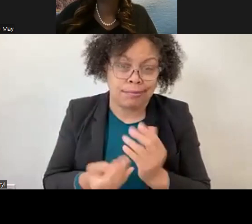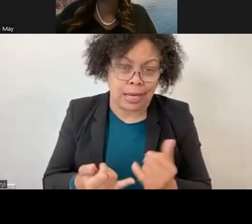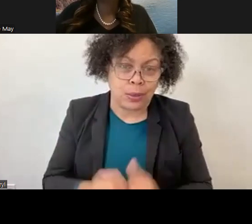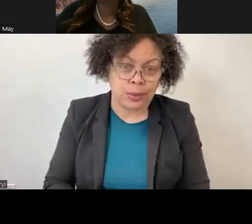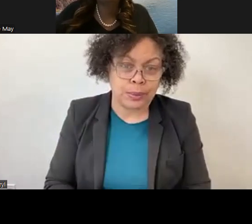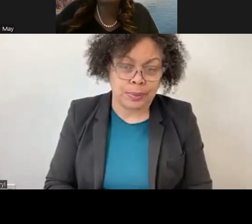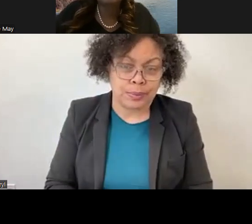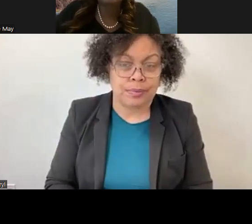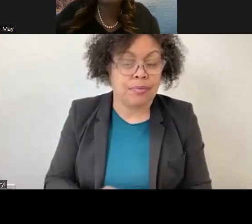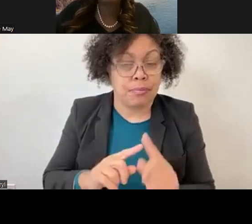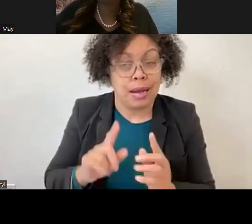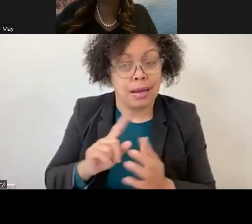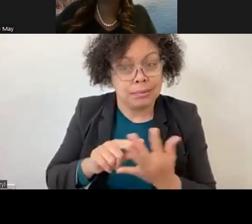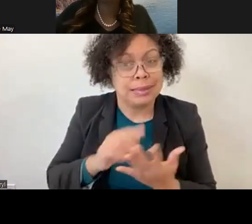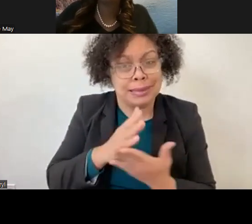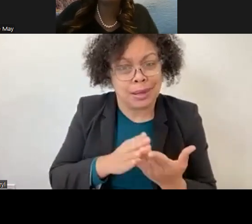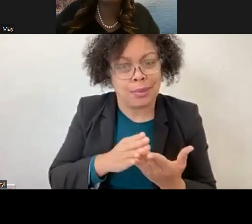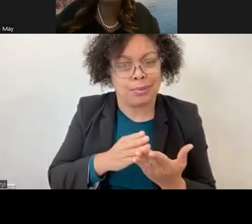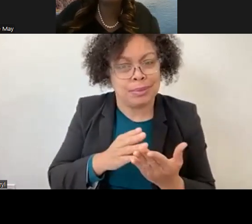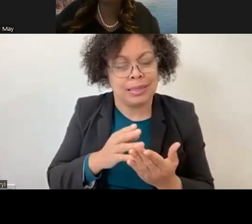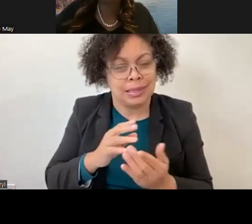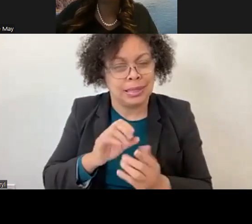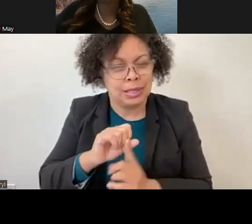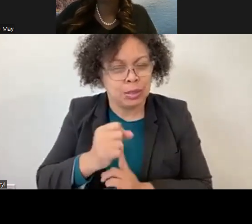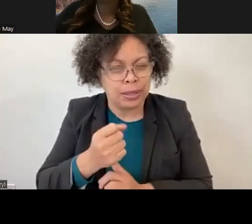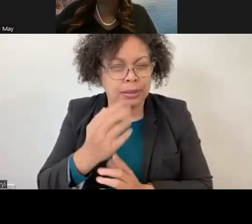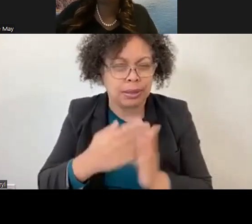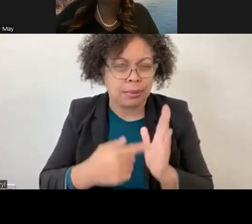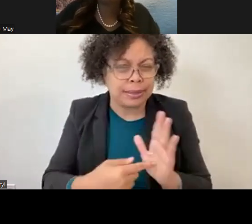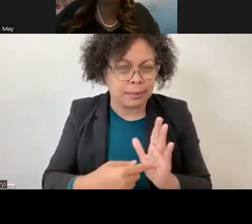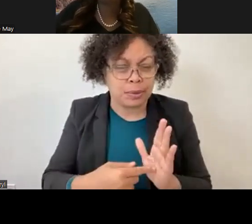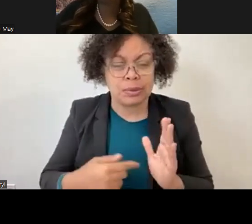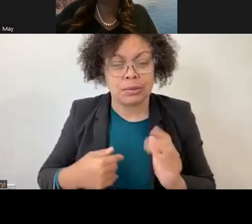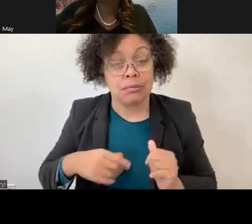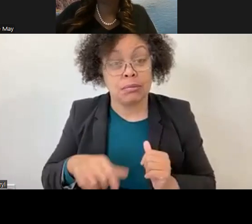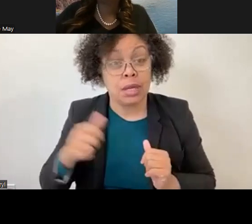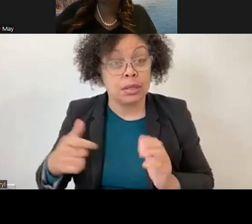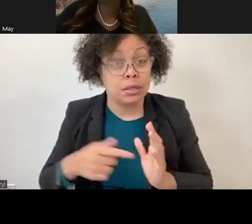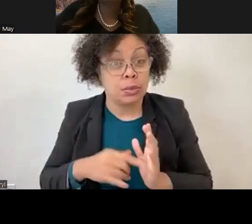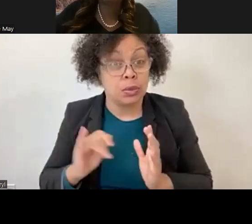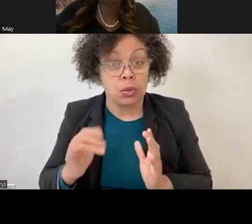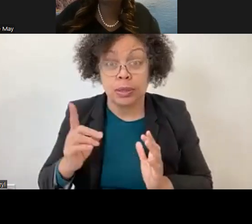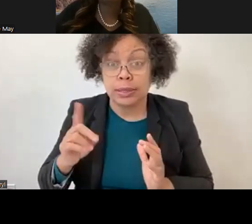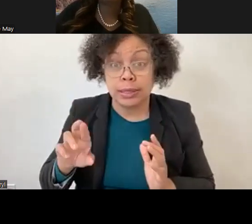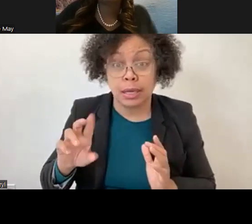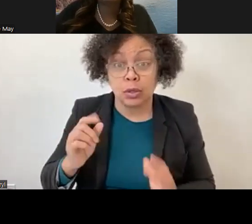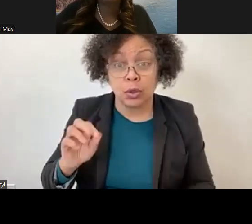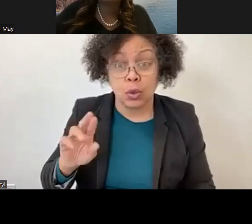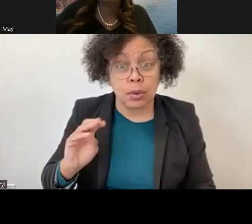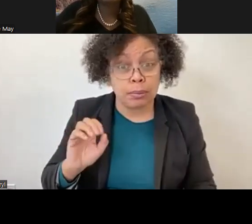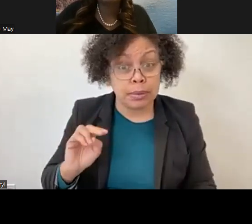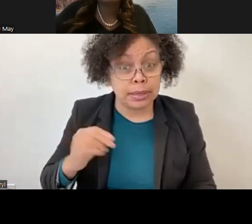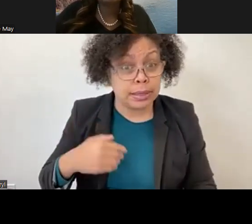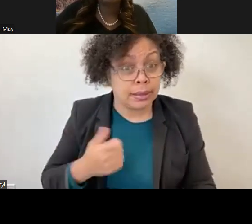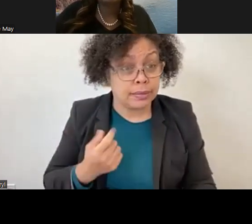some of the consequences and ways they show up. There are other examples. I'm wondering if Dr. Gorman, if you have anything you'd